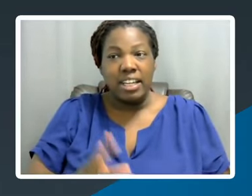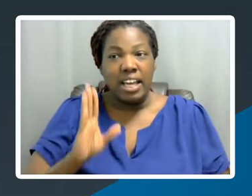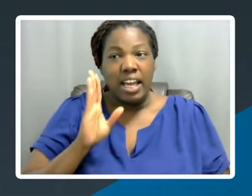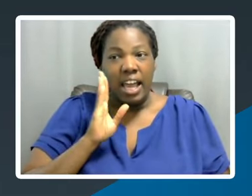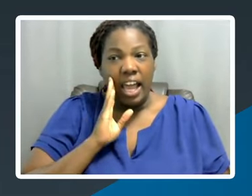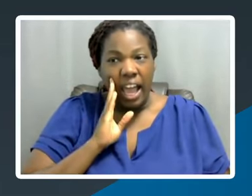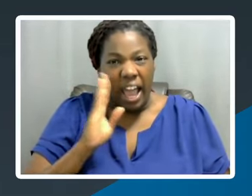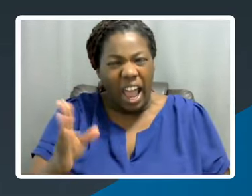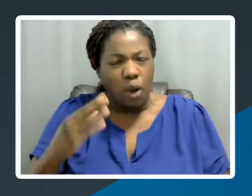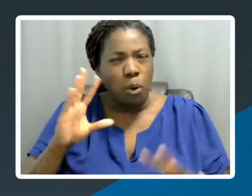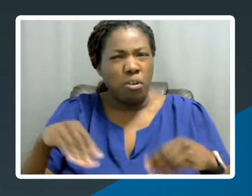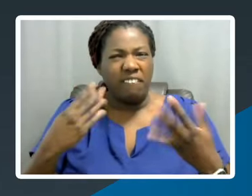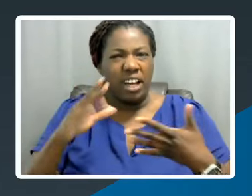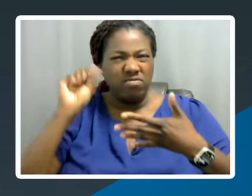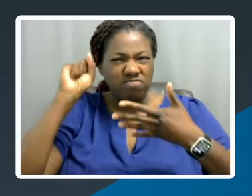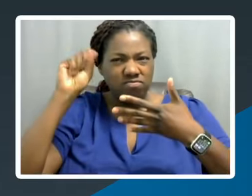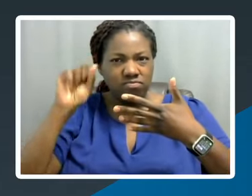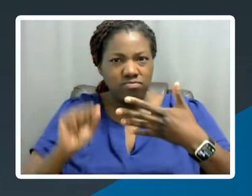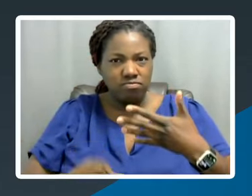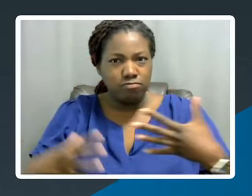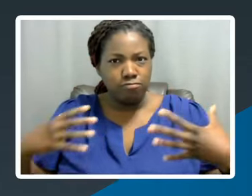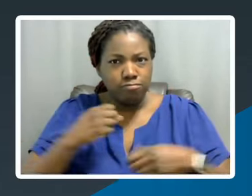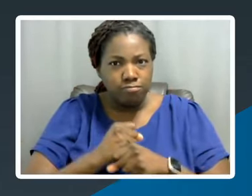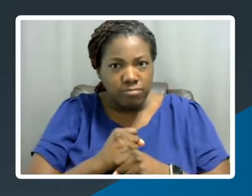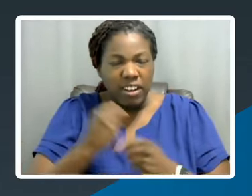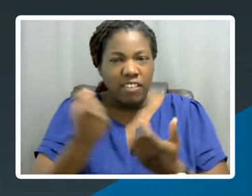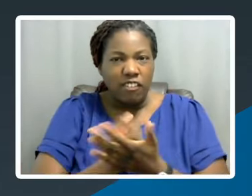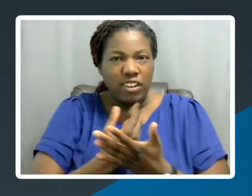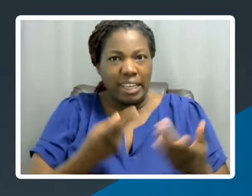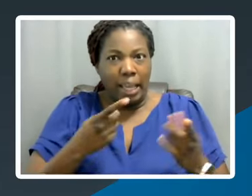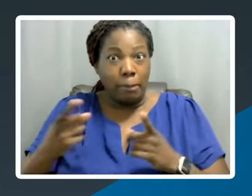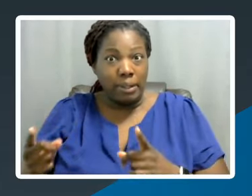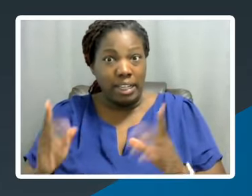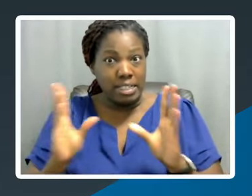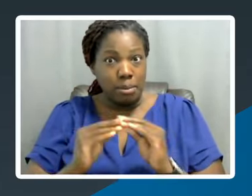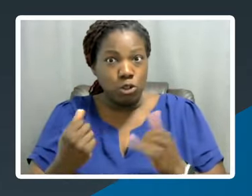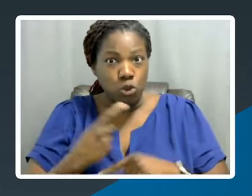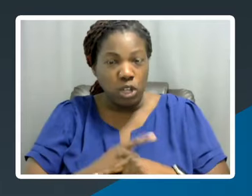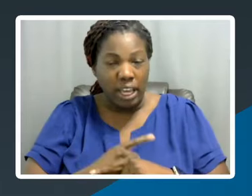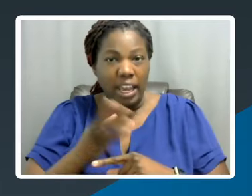overview of the summit and then introduce our first keynote speaker. Next slide.